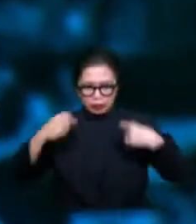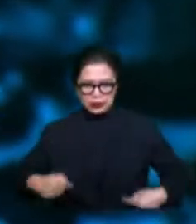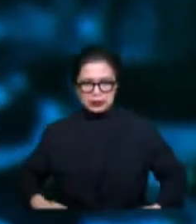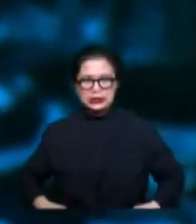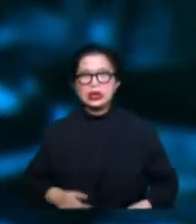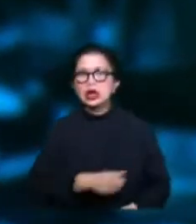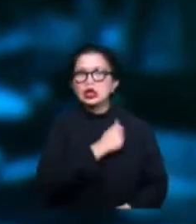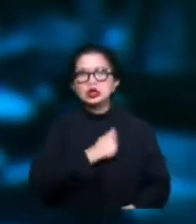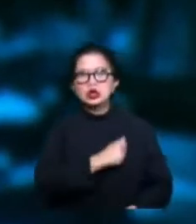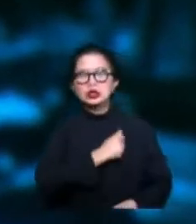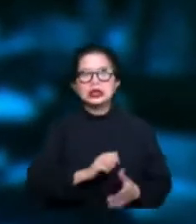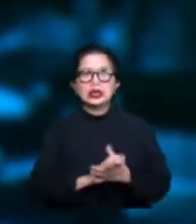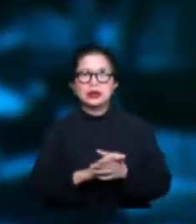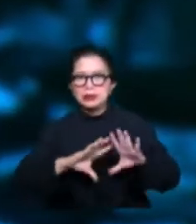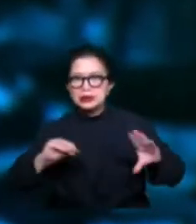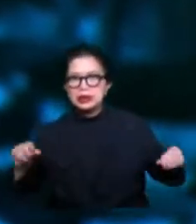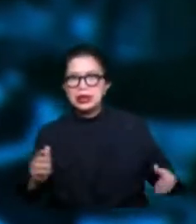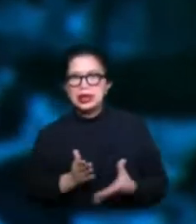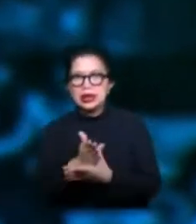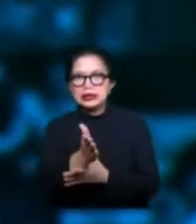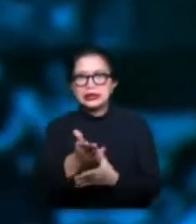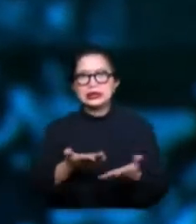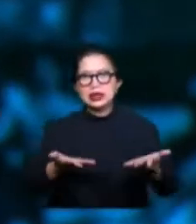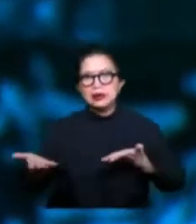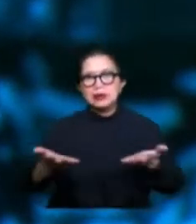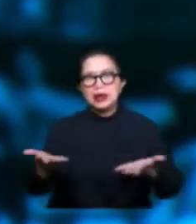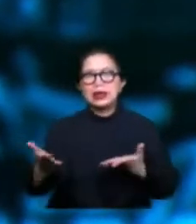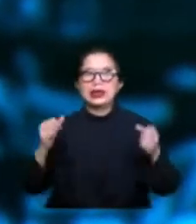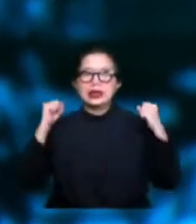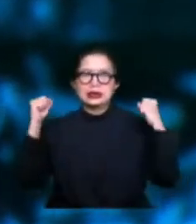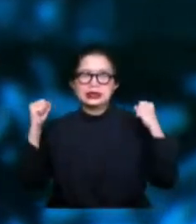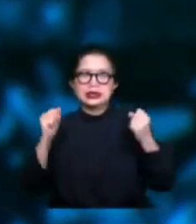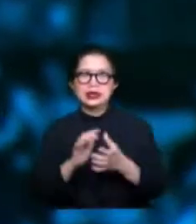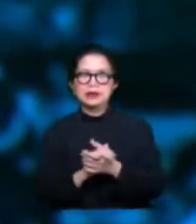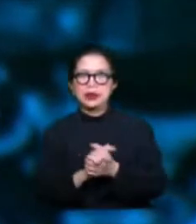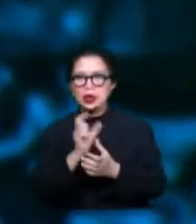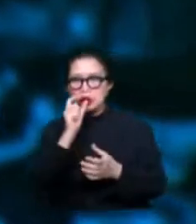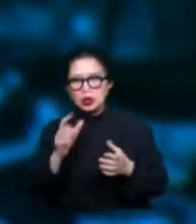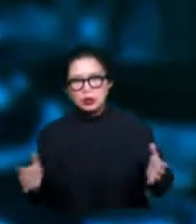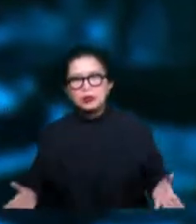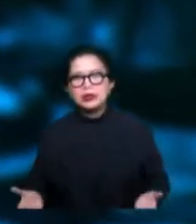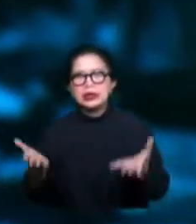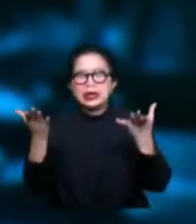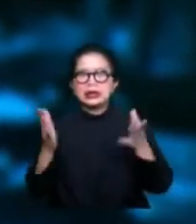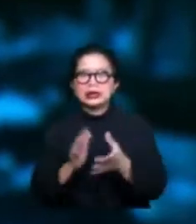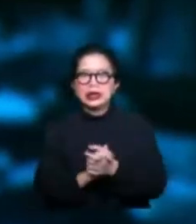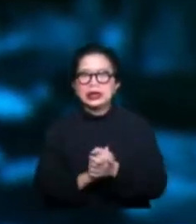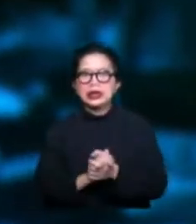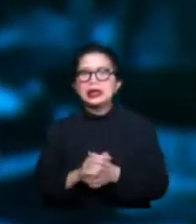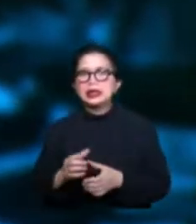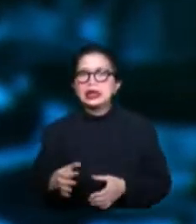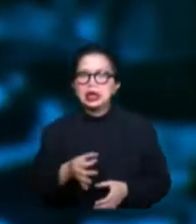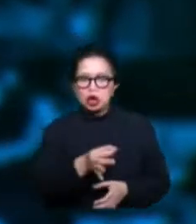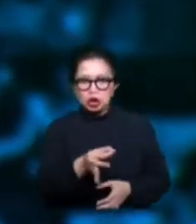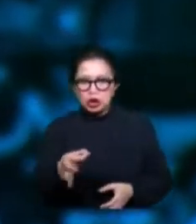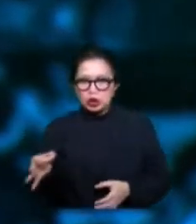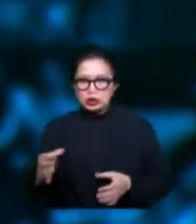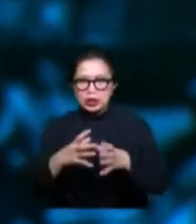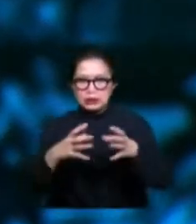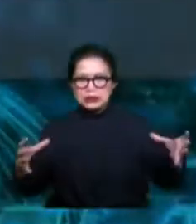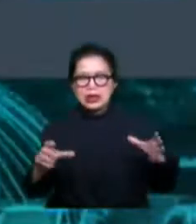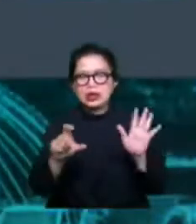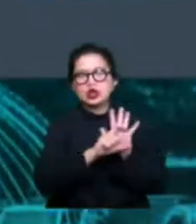social services. Rapid urbanization in megacities such as Jakarta has been giving impact in wide